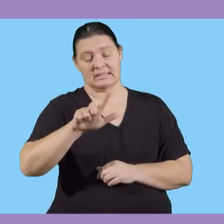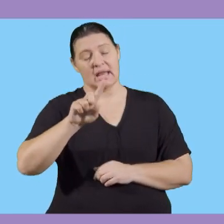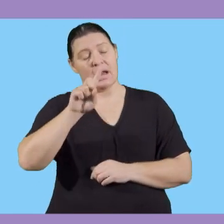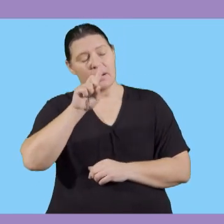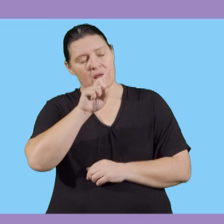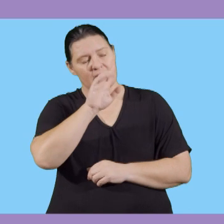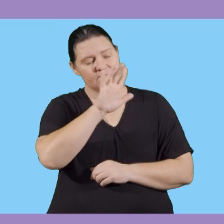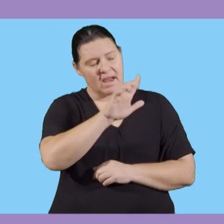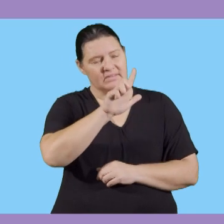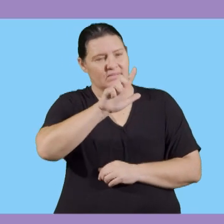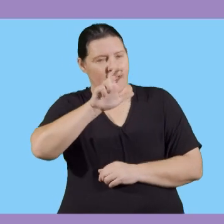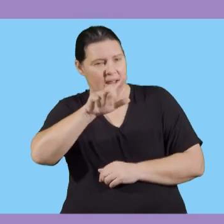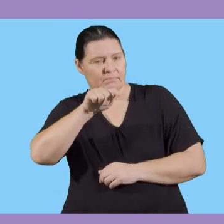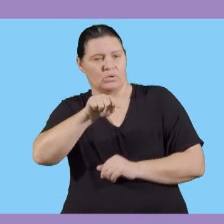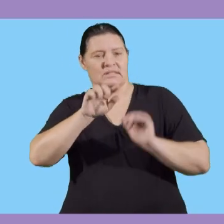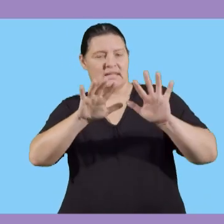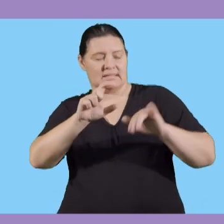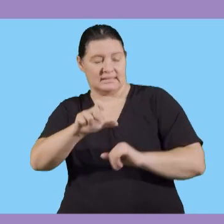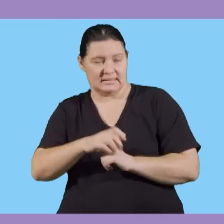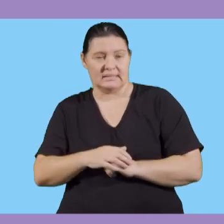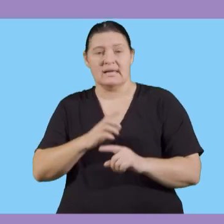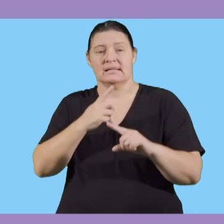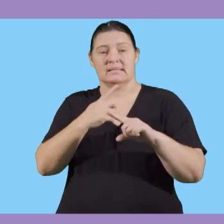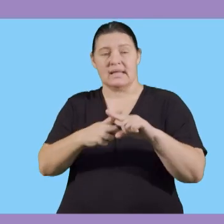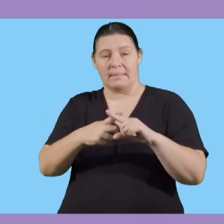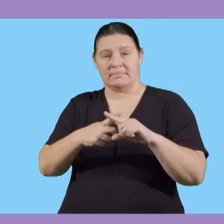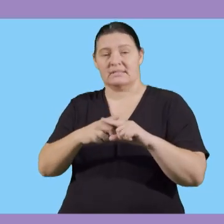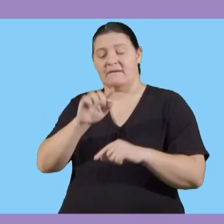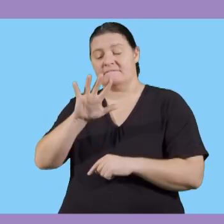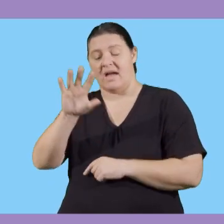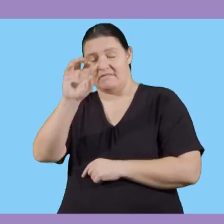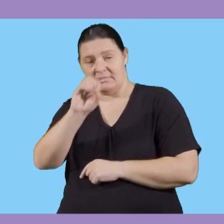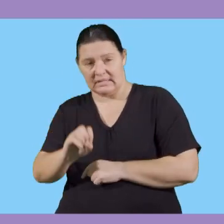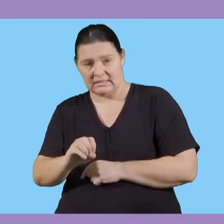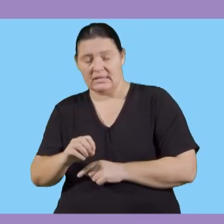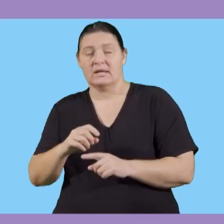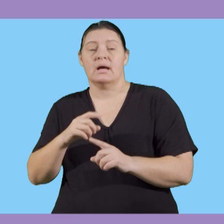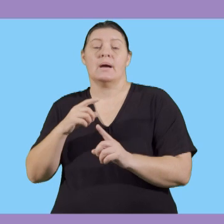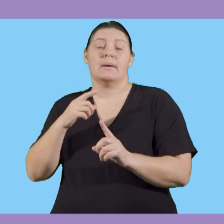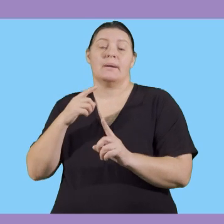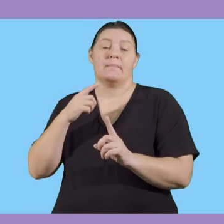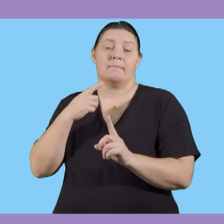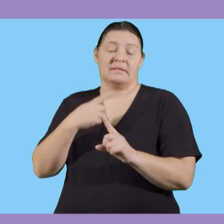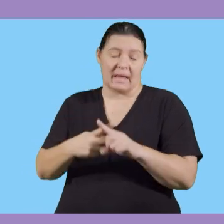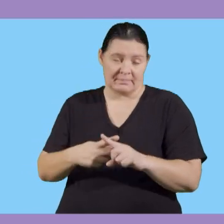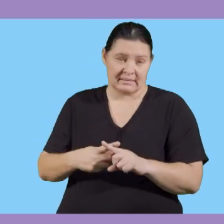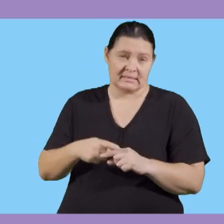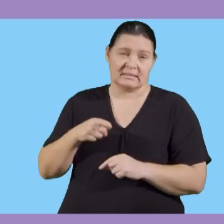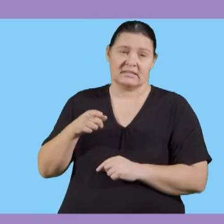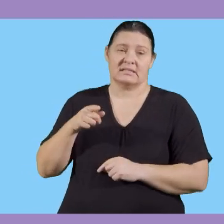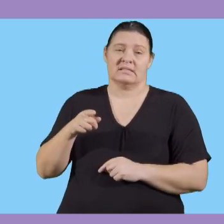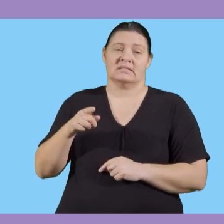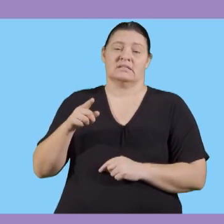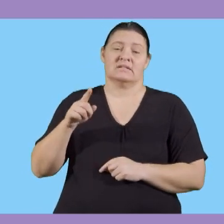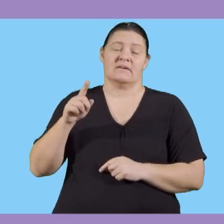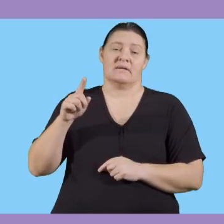cents. We multiply that by the interest rate, which is 5, and we are going to multiply that by the